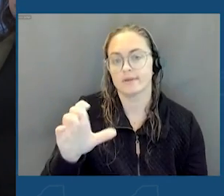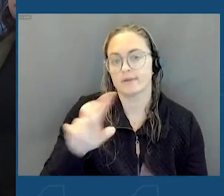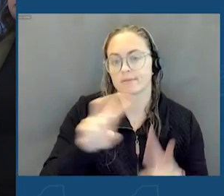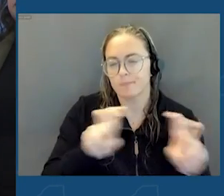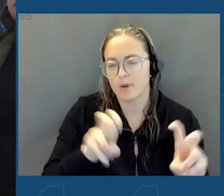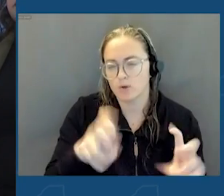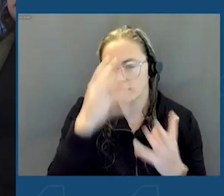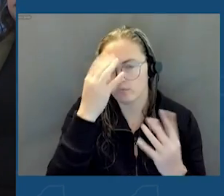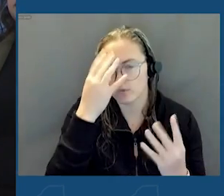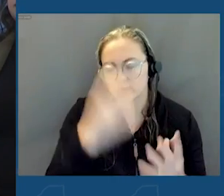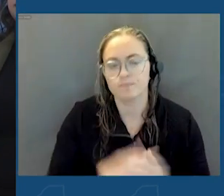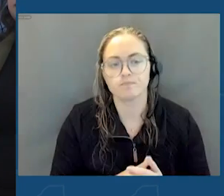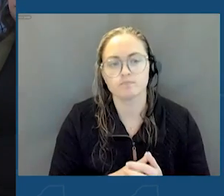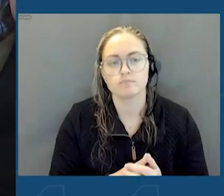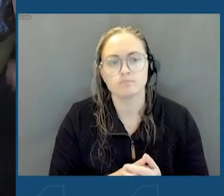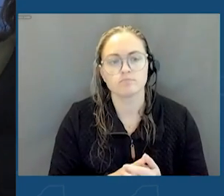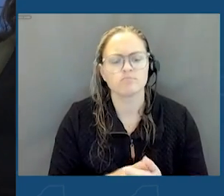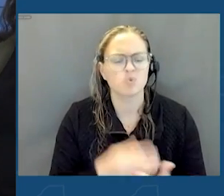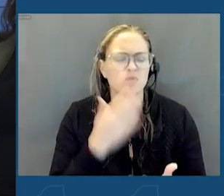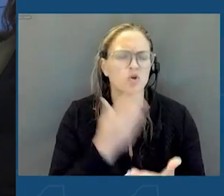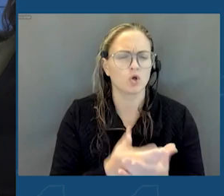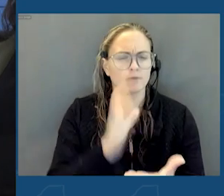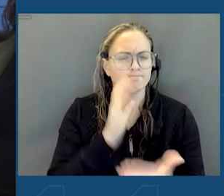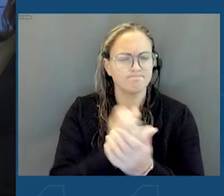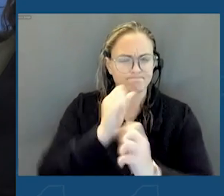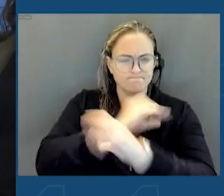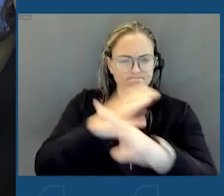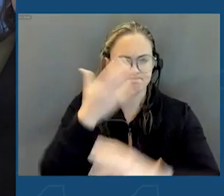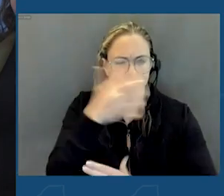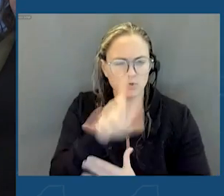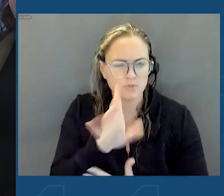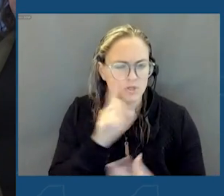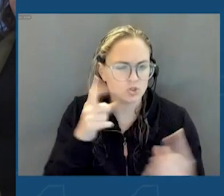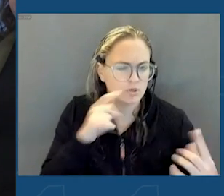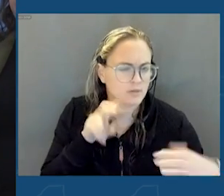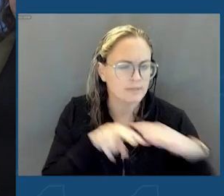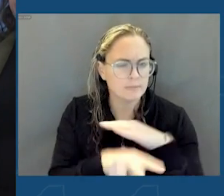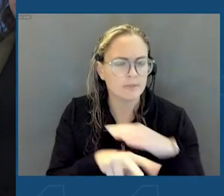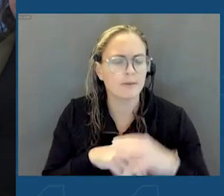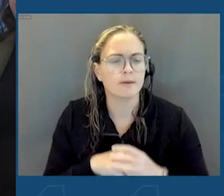All of that comes together to give us a good picture, and we're lucky to have SUNY Albany